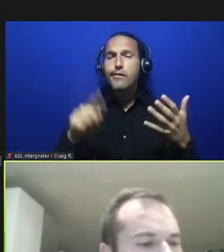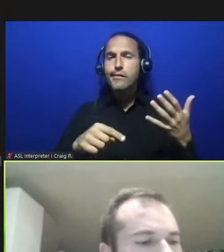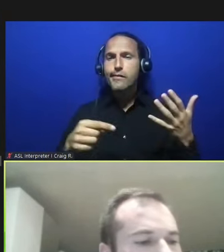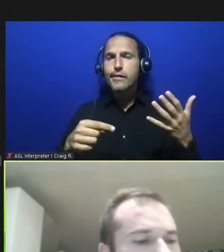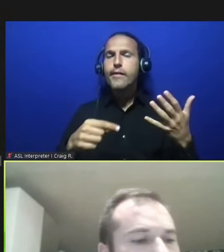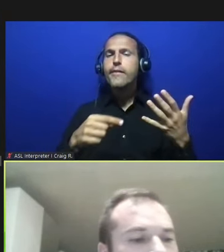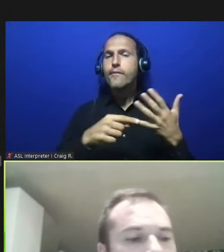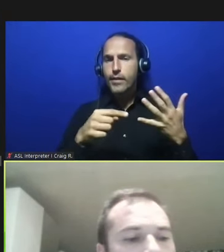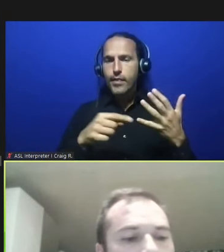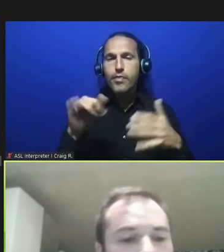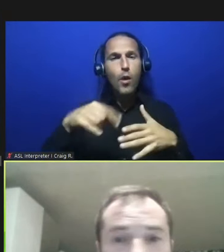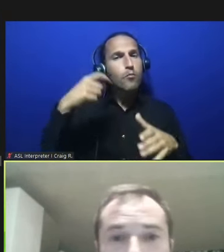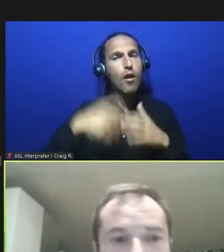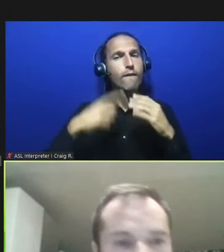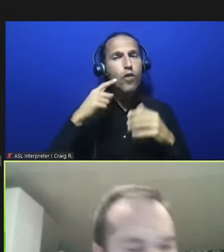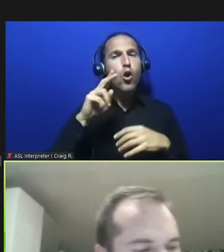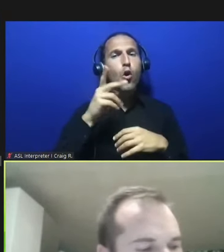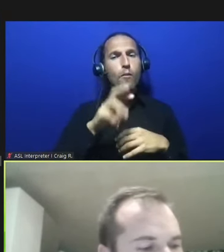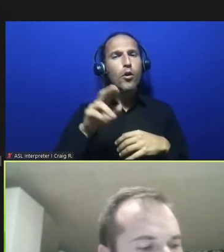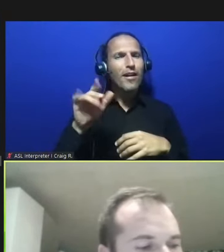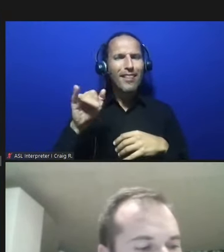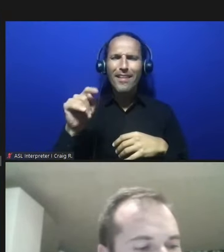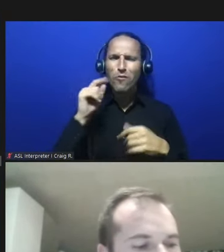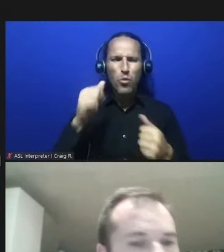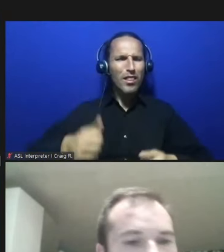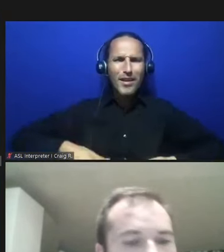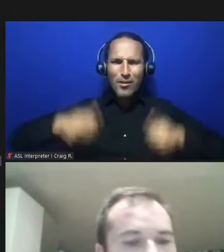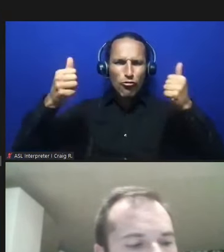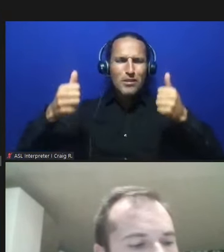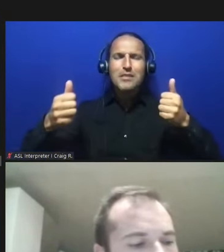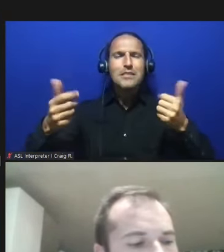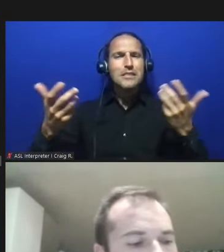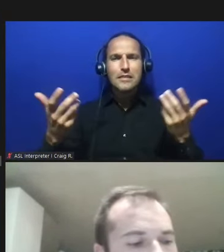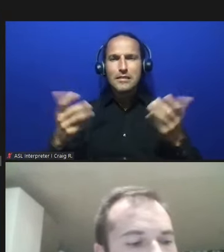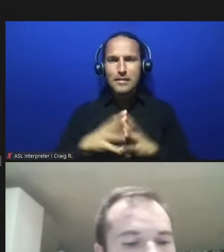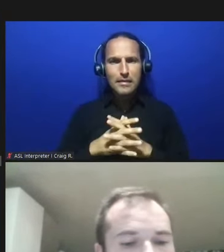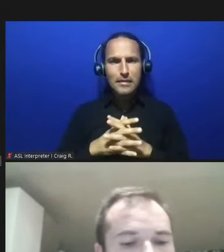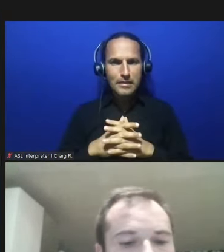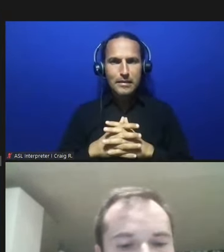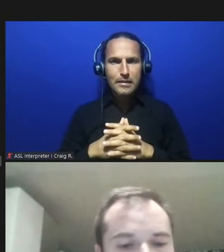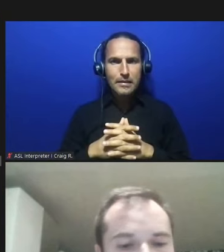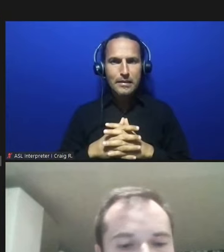Fifth, the prices for Uber and Lyft will increase. Okay.